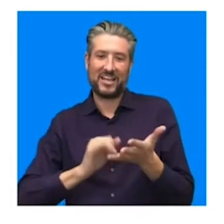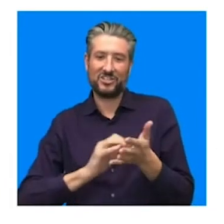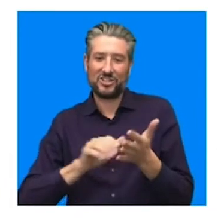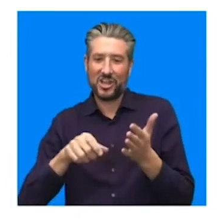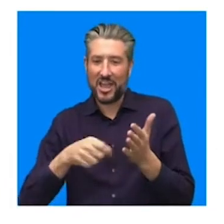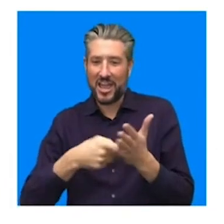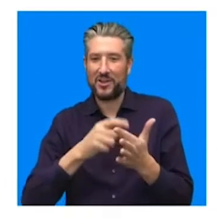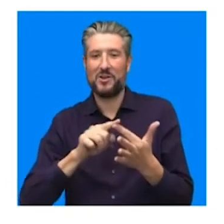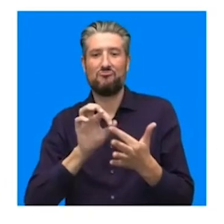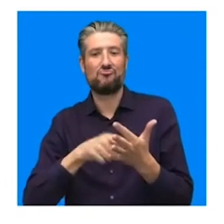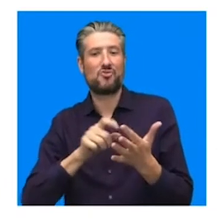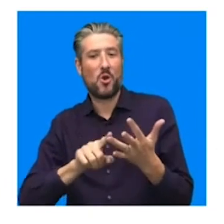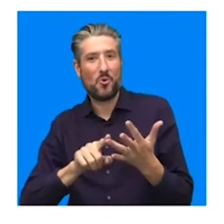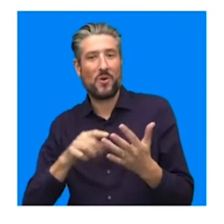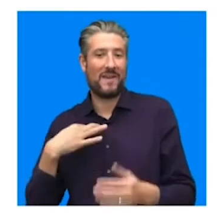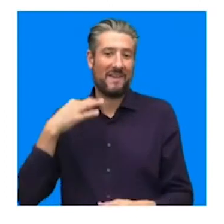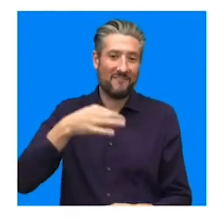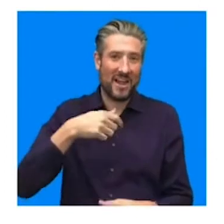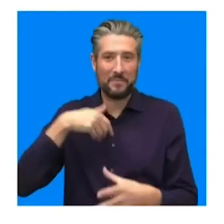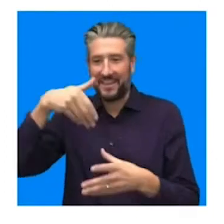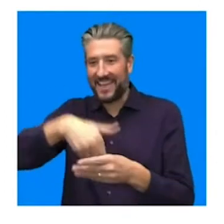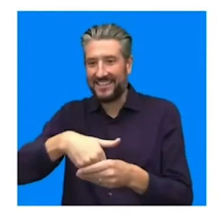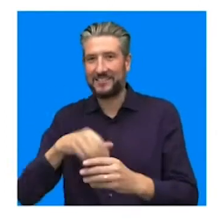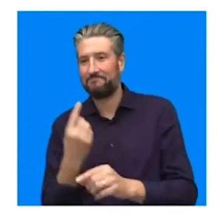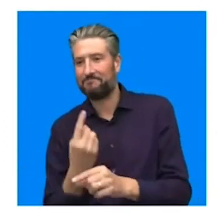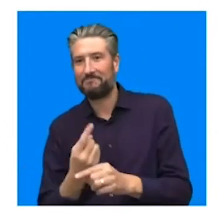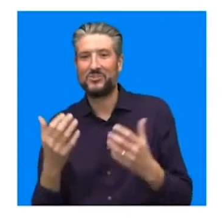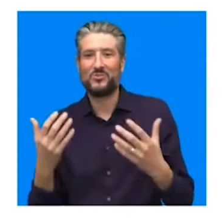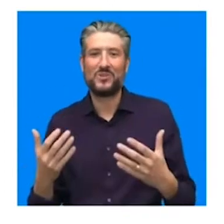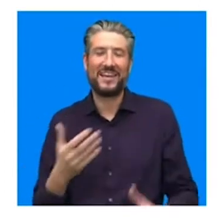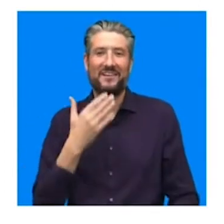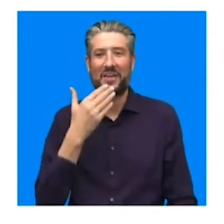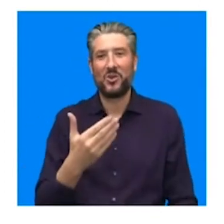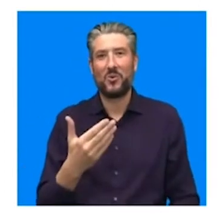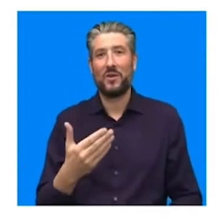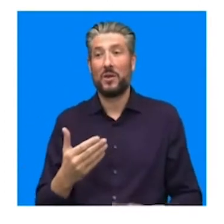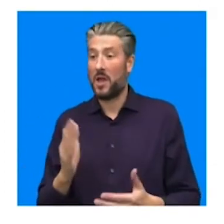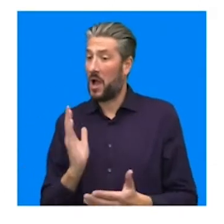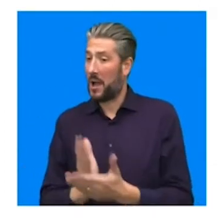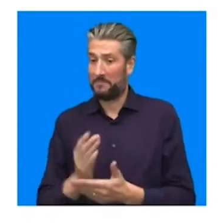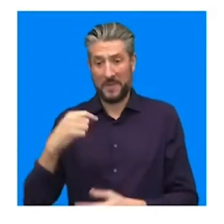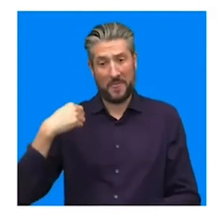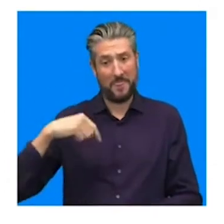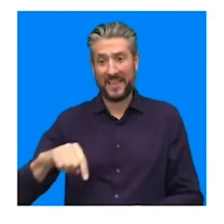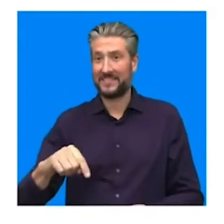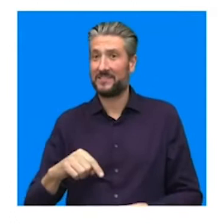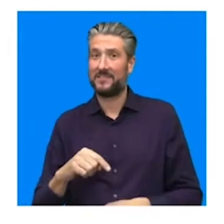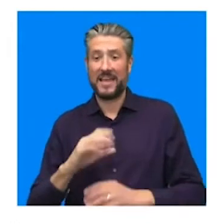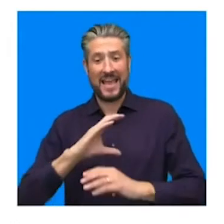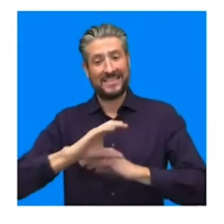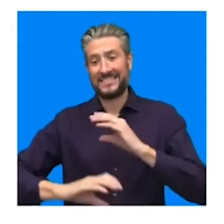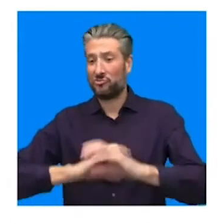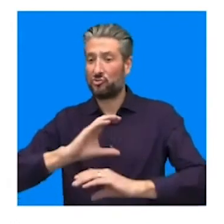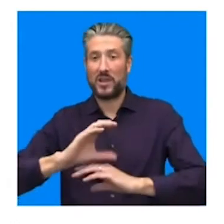and the urban discussion to the conversation. It is the urban century. The decisions that we make